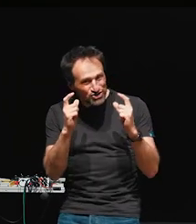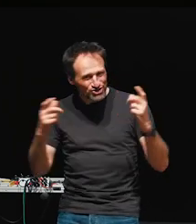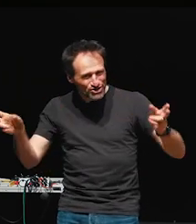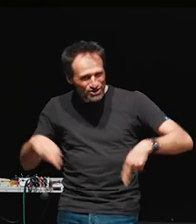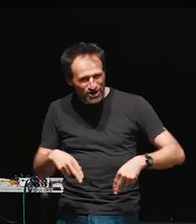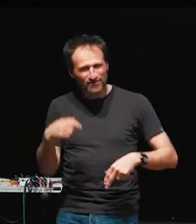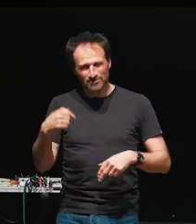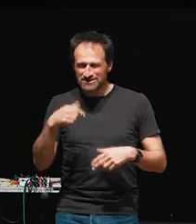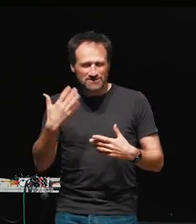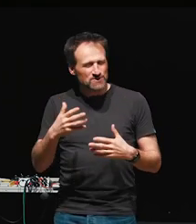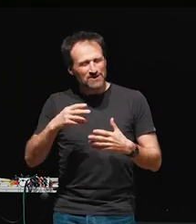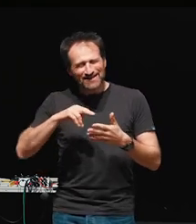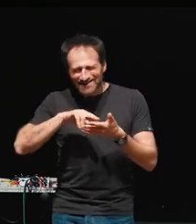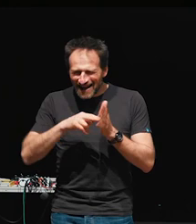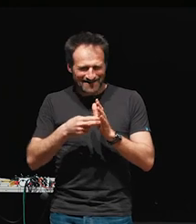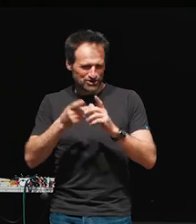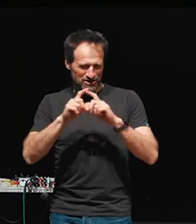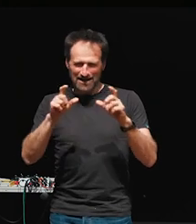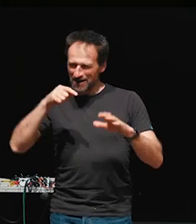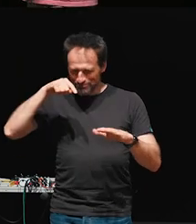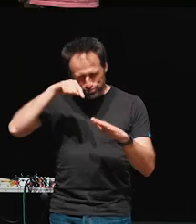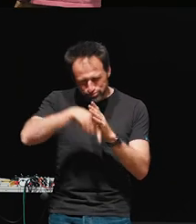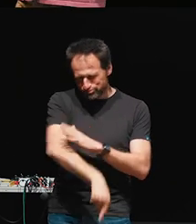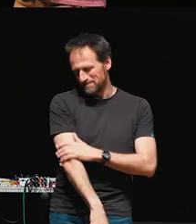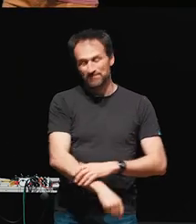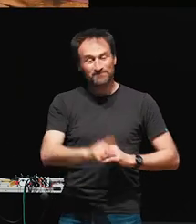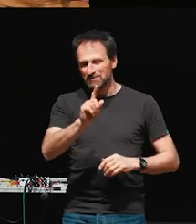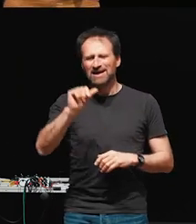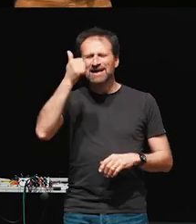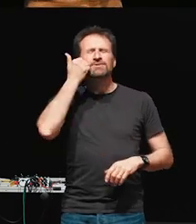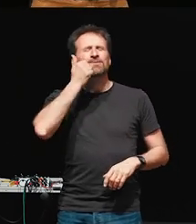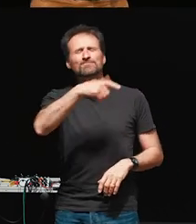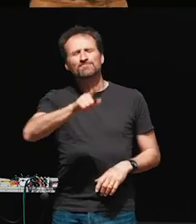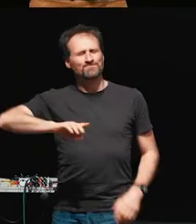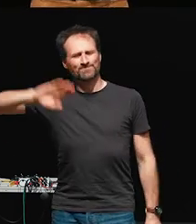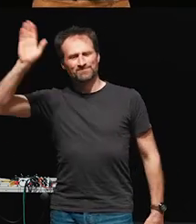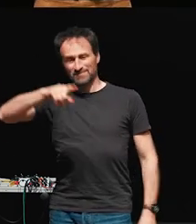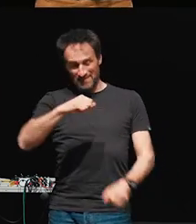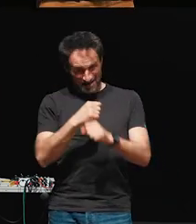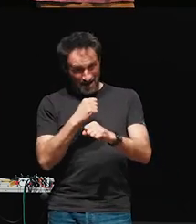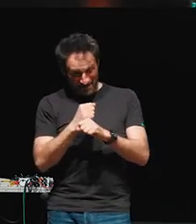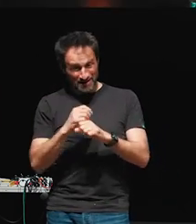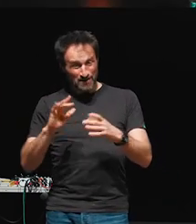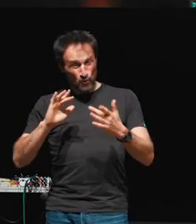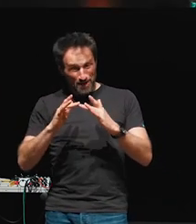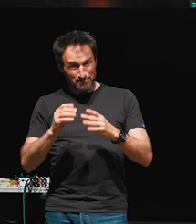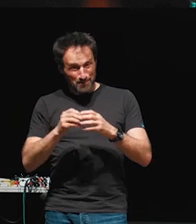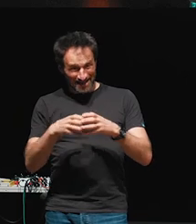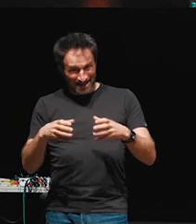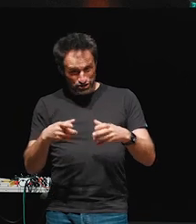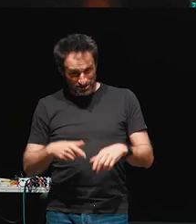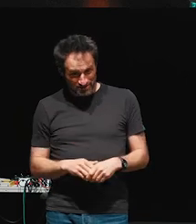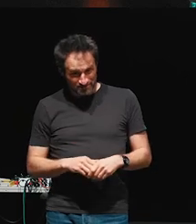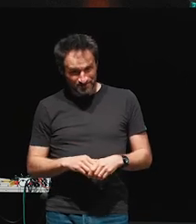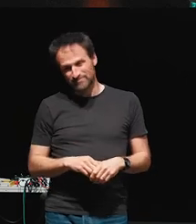meaty technical topic right now. But first, by a show of hands, do you work on a web application?